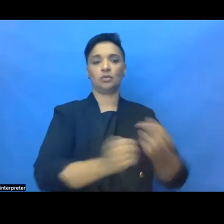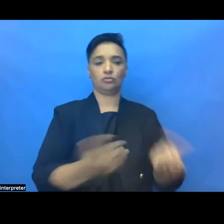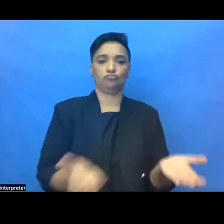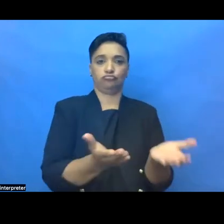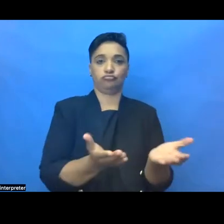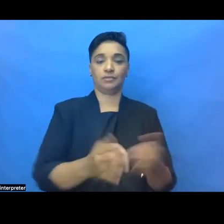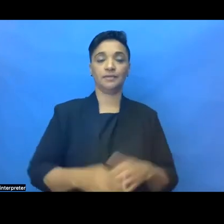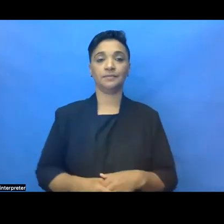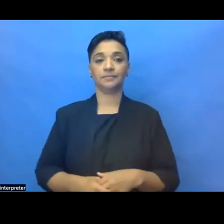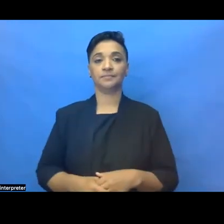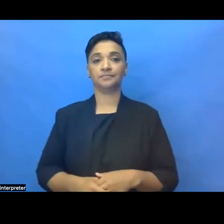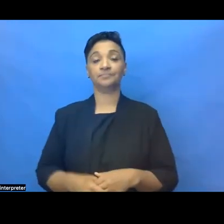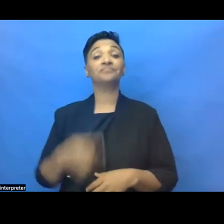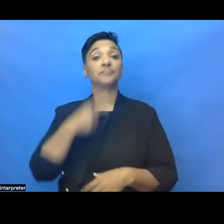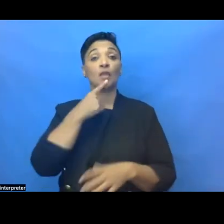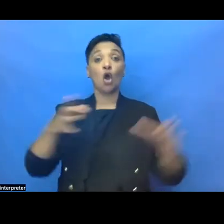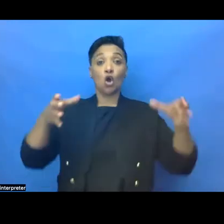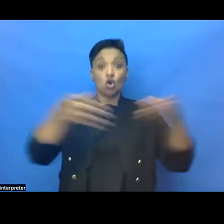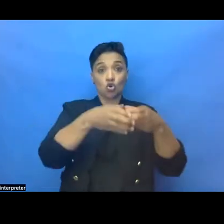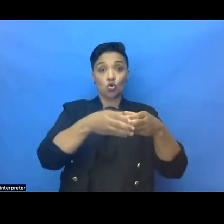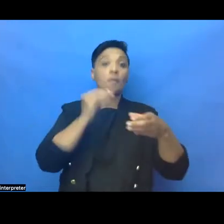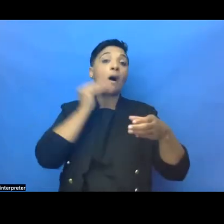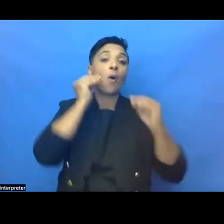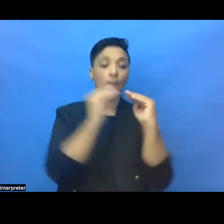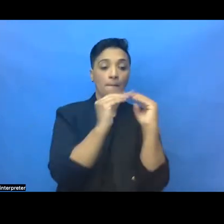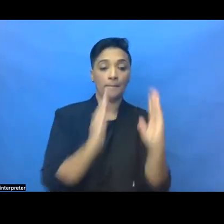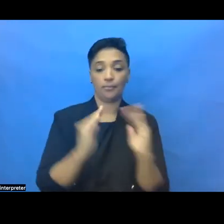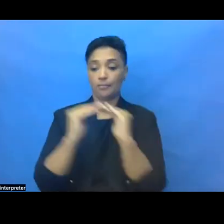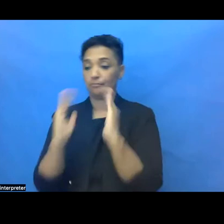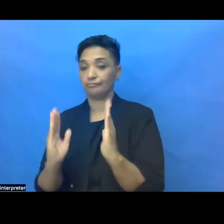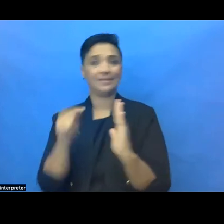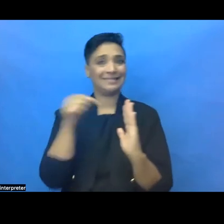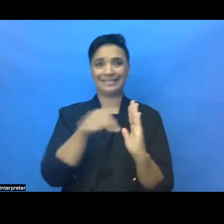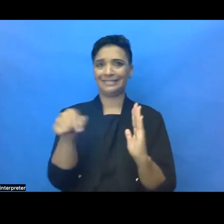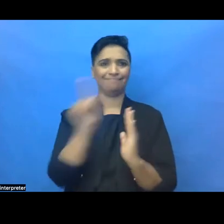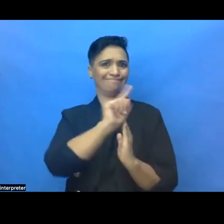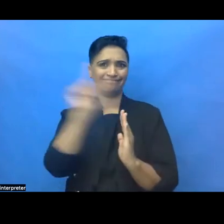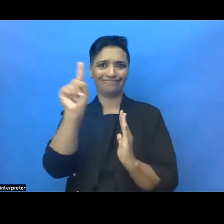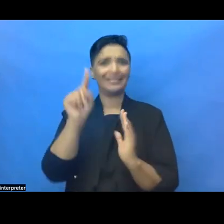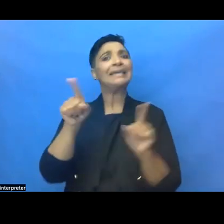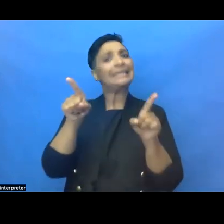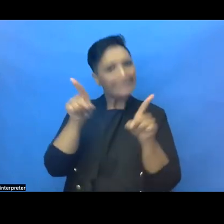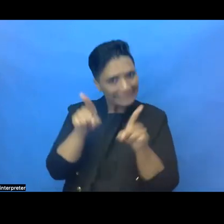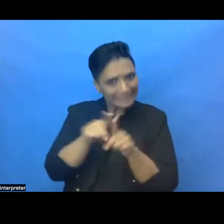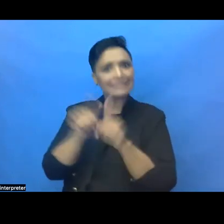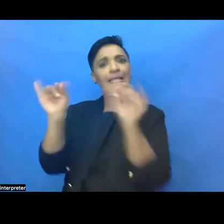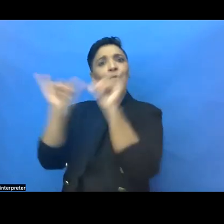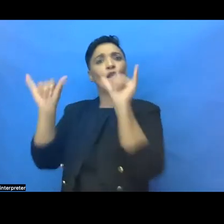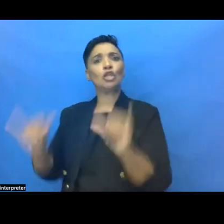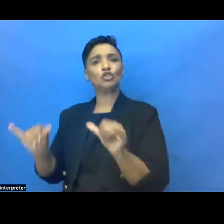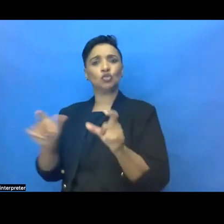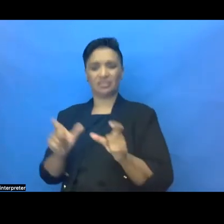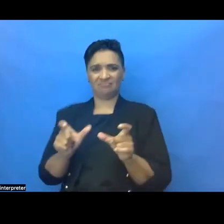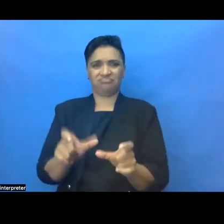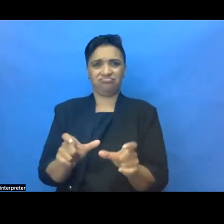remind that group homes are not the provision of the CRPD. Group homes reiterate the features of institutions that does